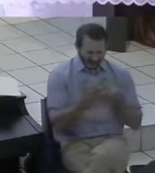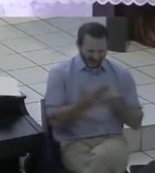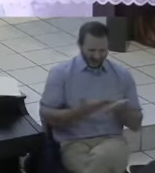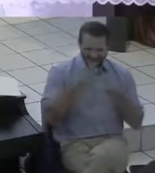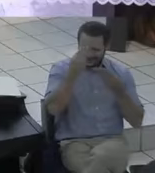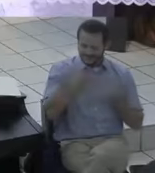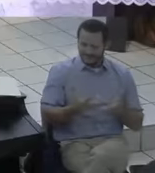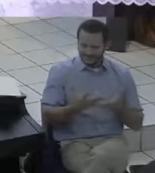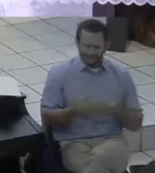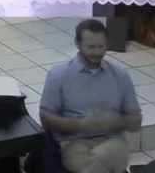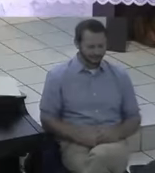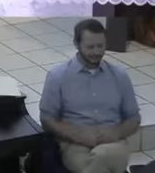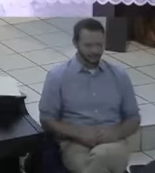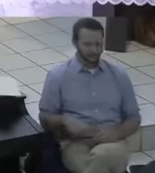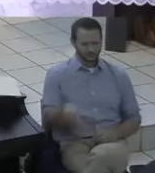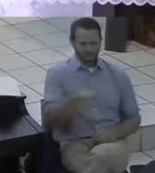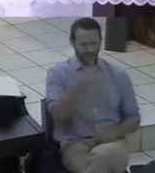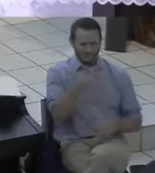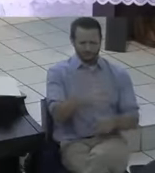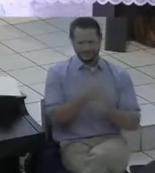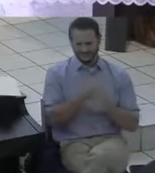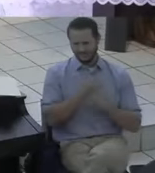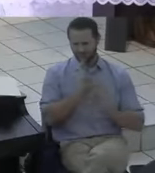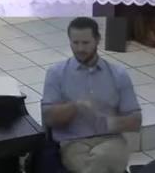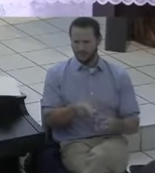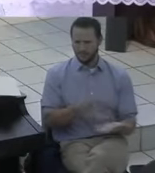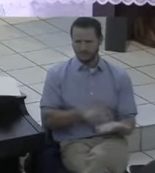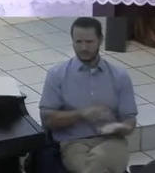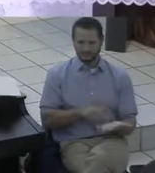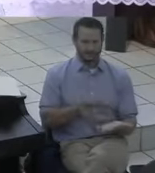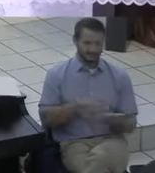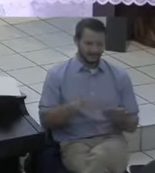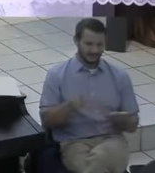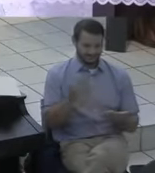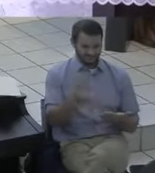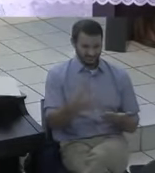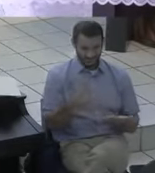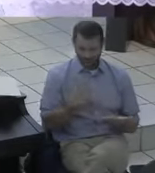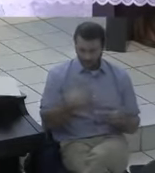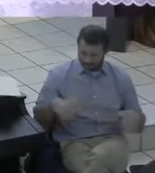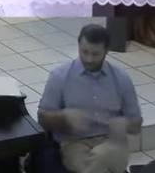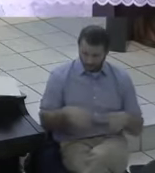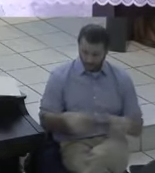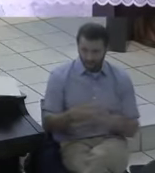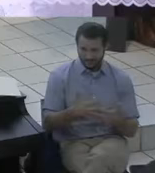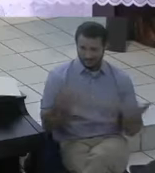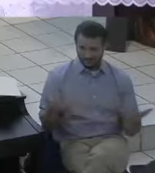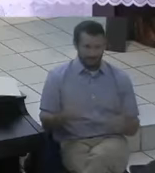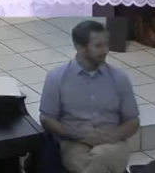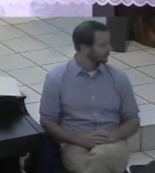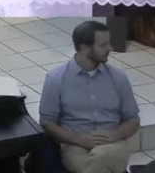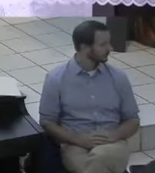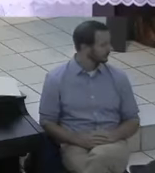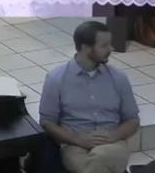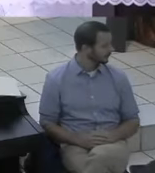board report that you'll be getting, but we do a lot. This church, the members of this